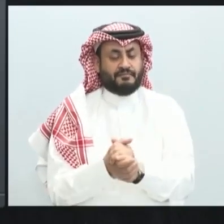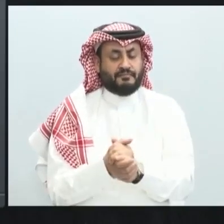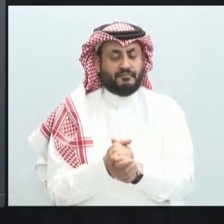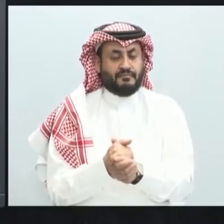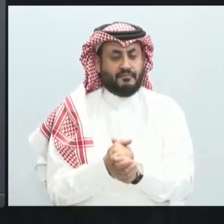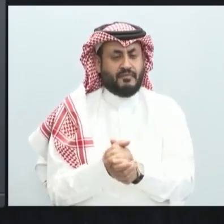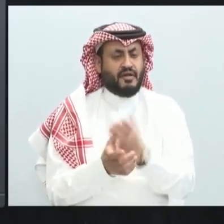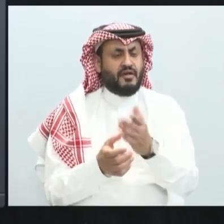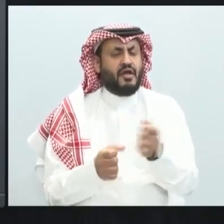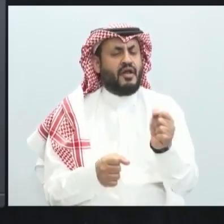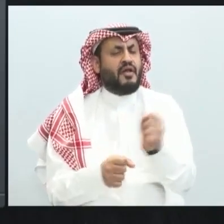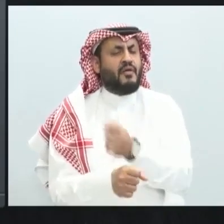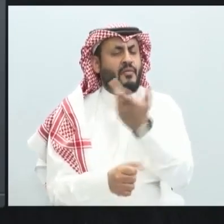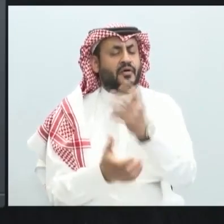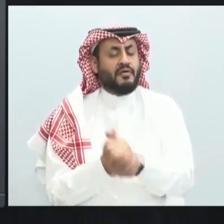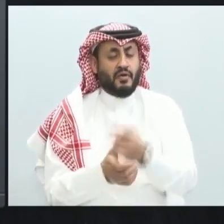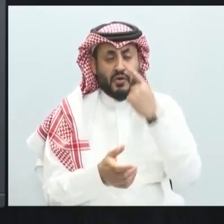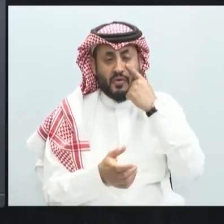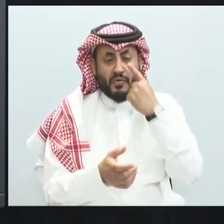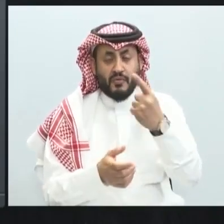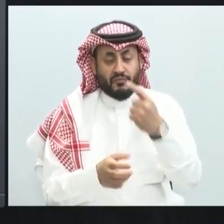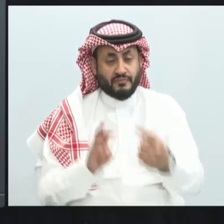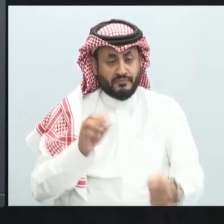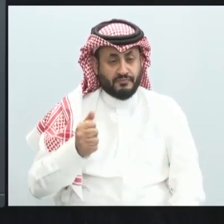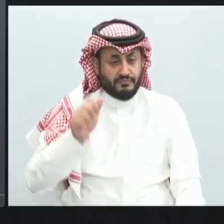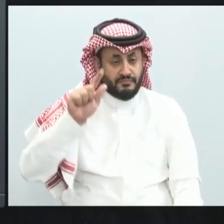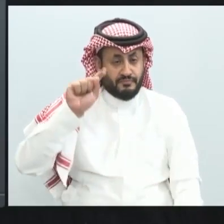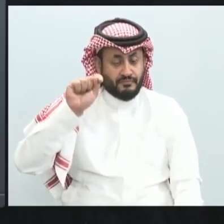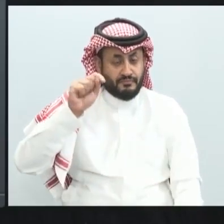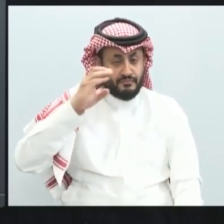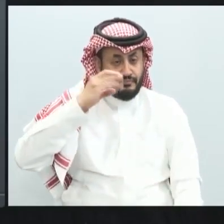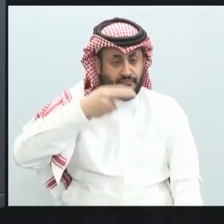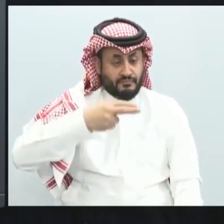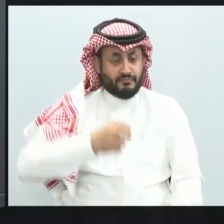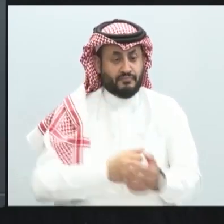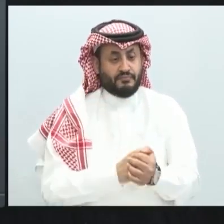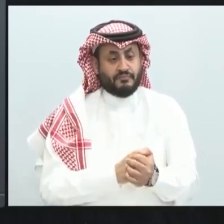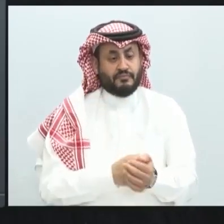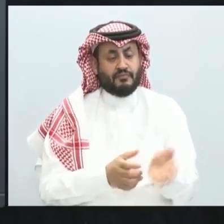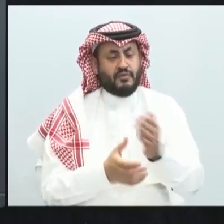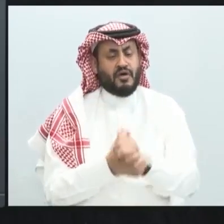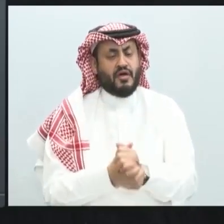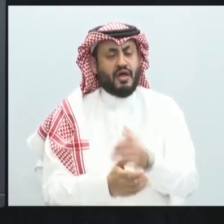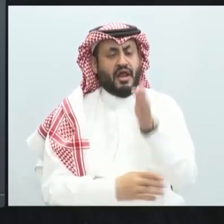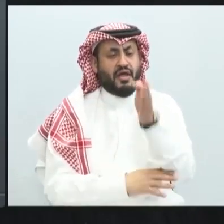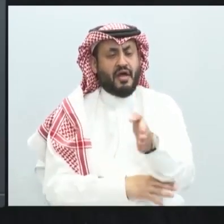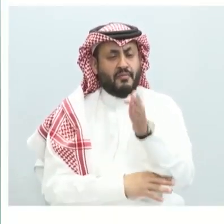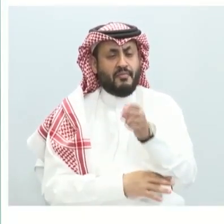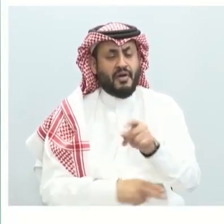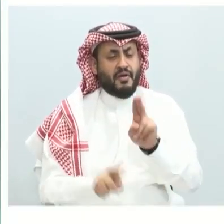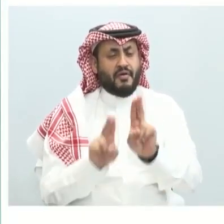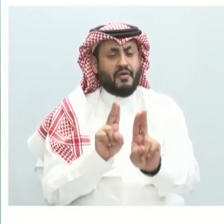when you talk about, it's about plans. It's about things that you want to do in the future. So here we